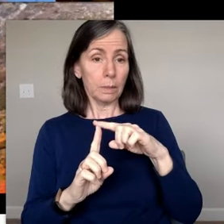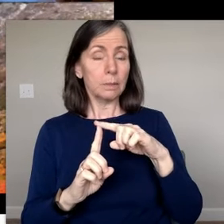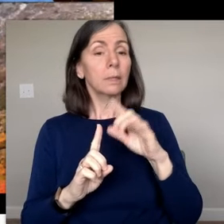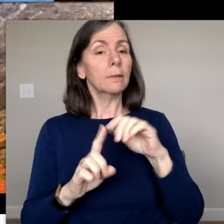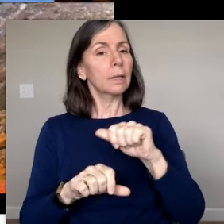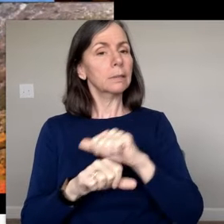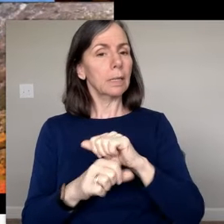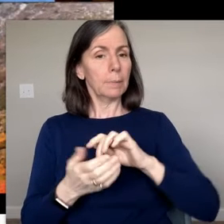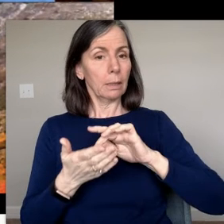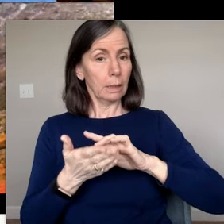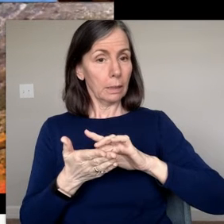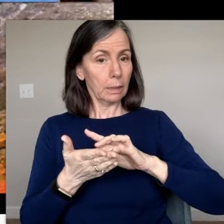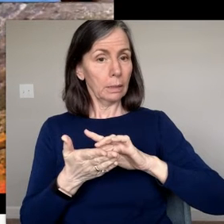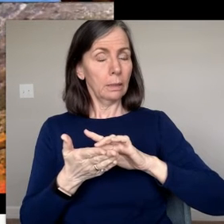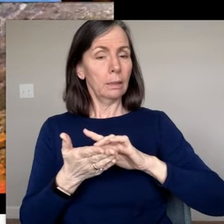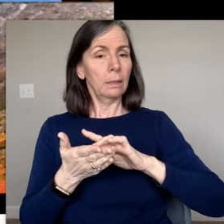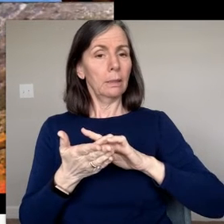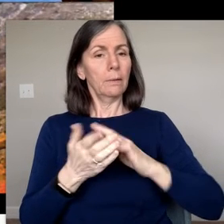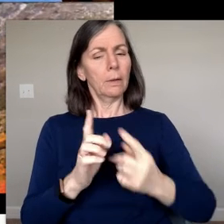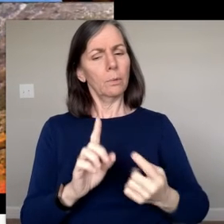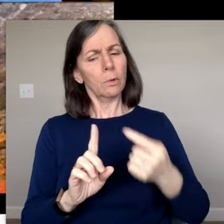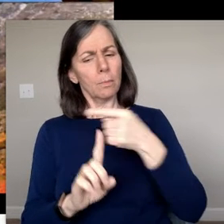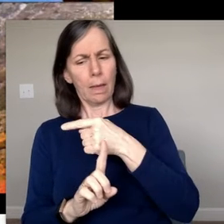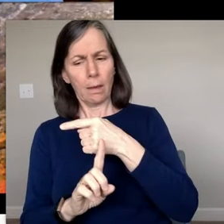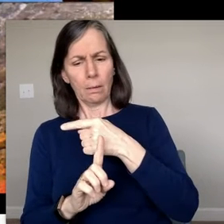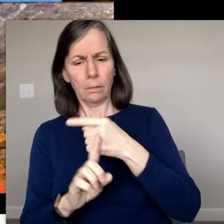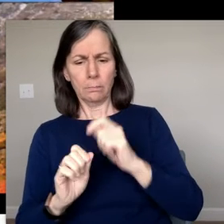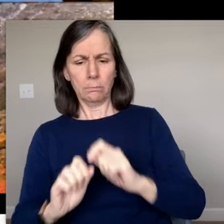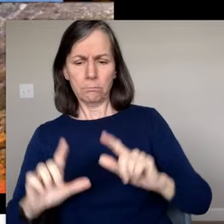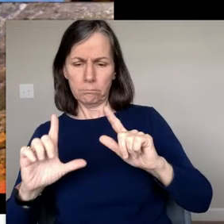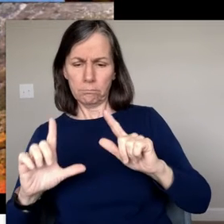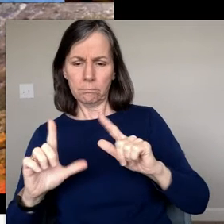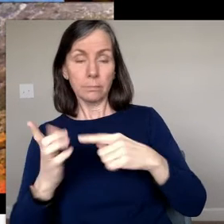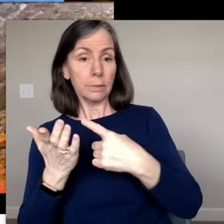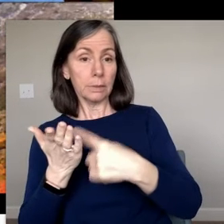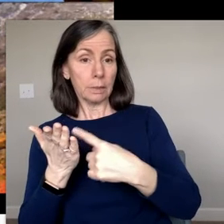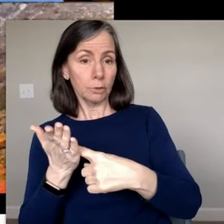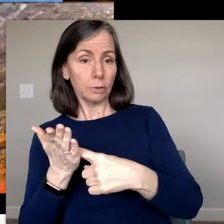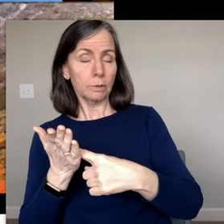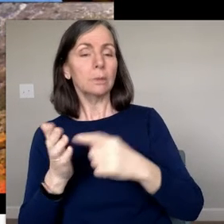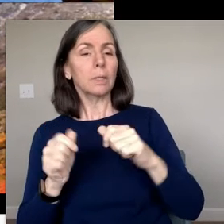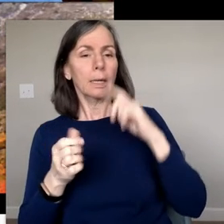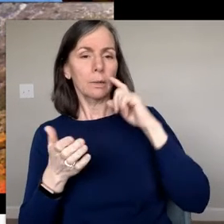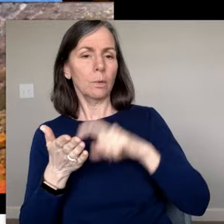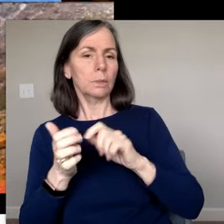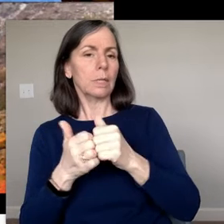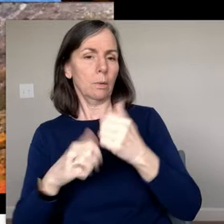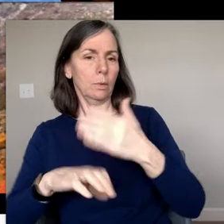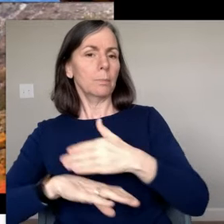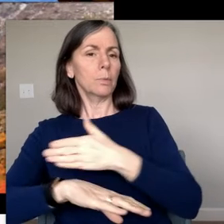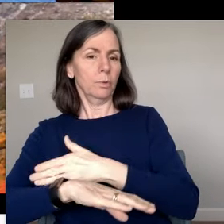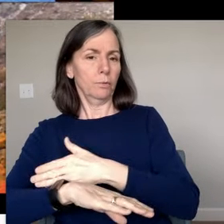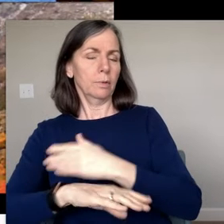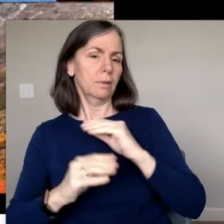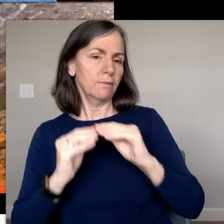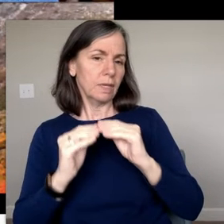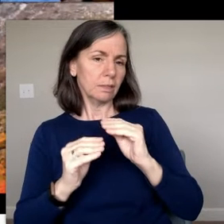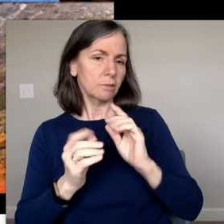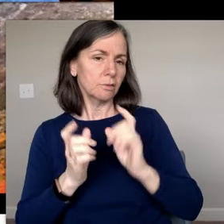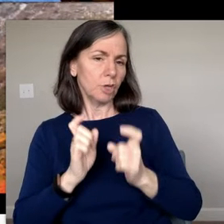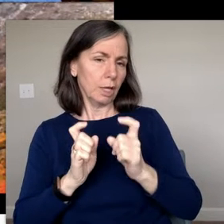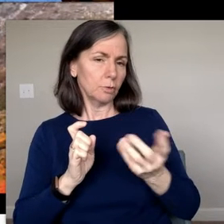can take you back to the discussion and you can see what you need to fix. Like for the airplane